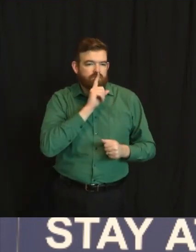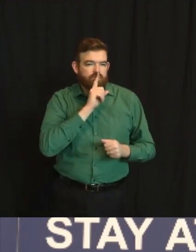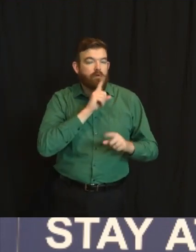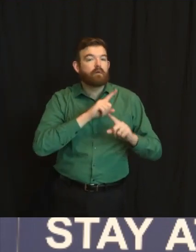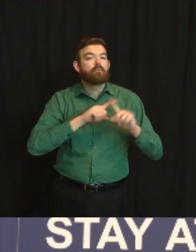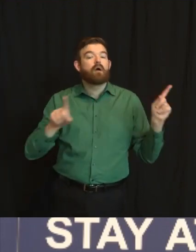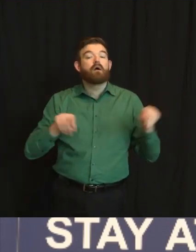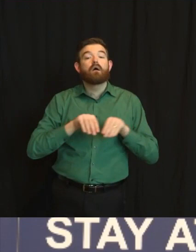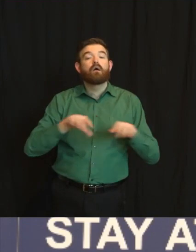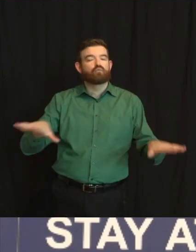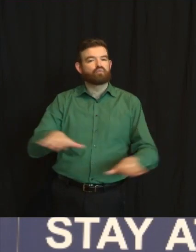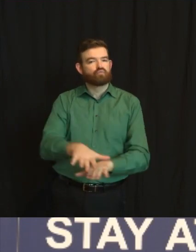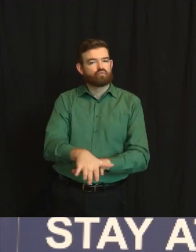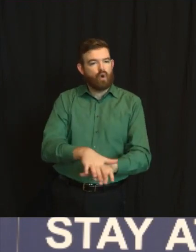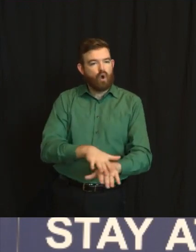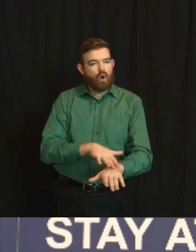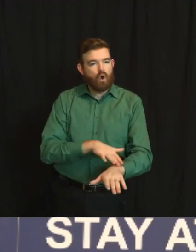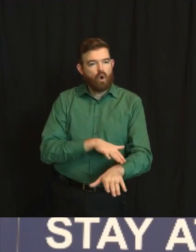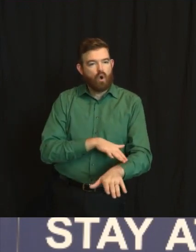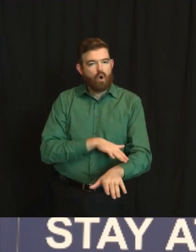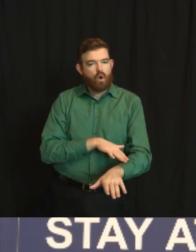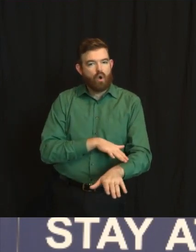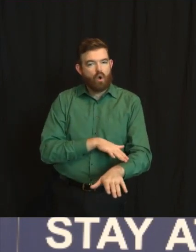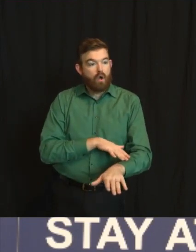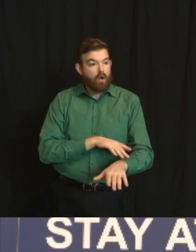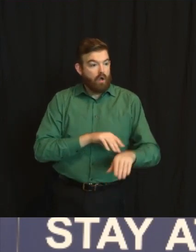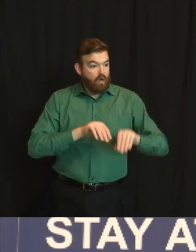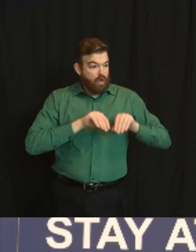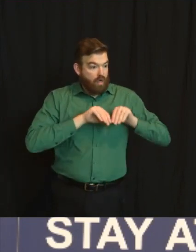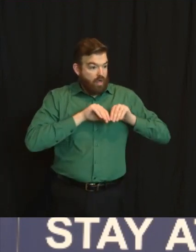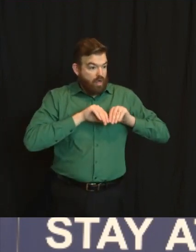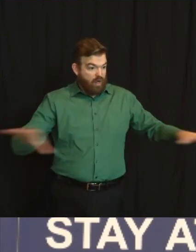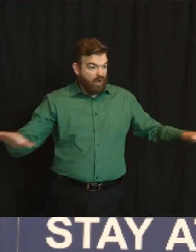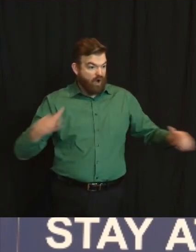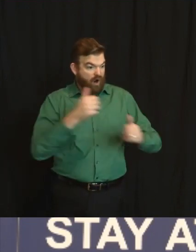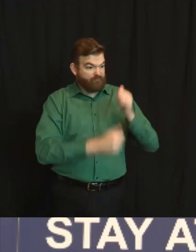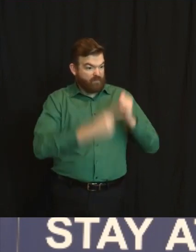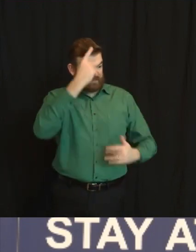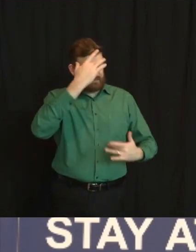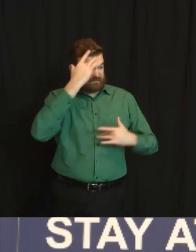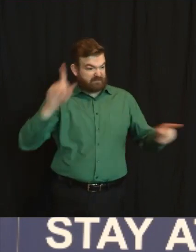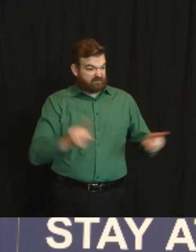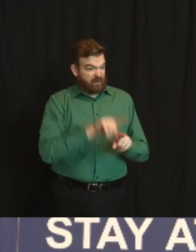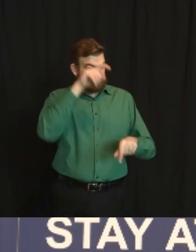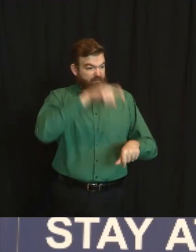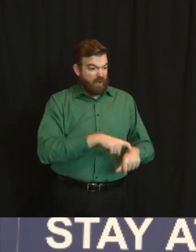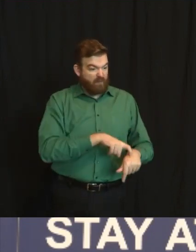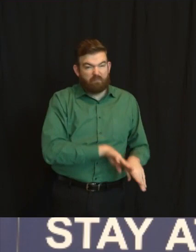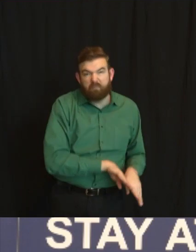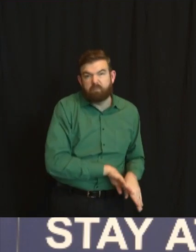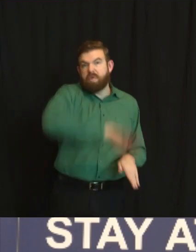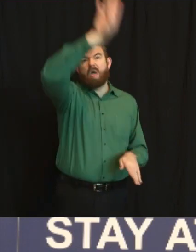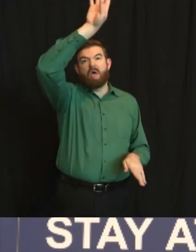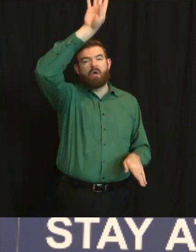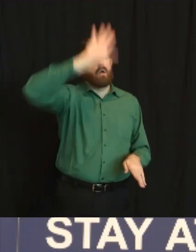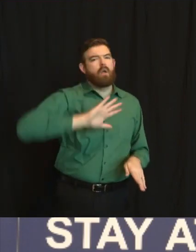the capacity through particularly our hospitals. So we do expect to be seeing cases through May.